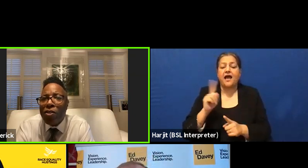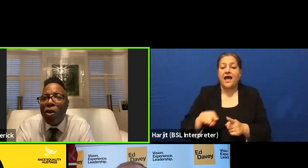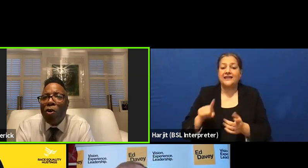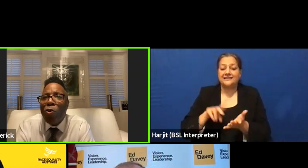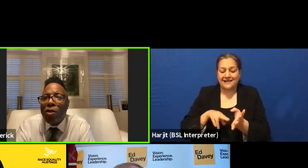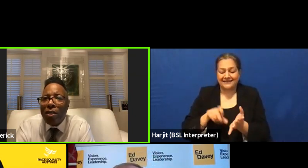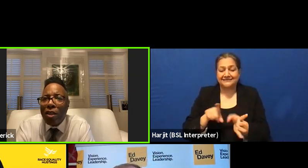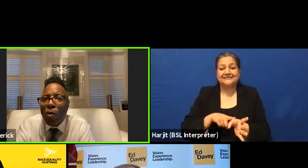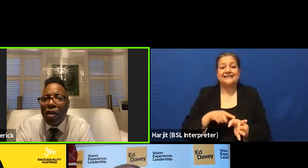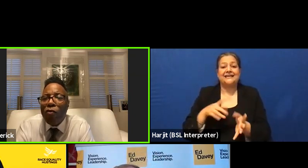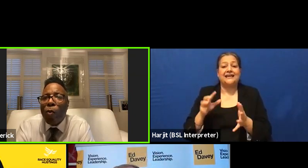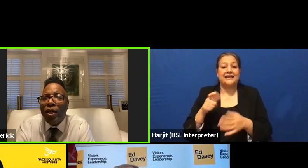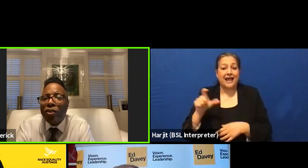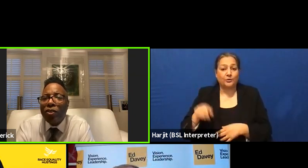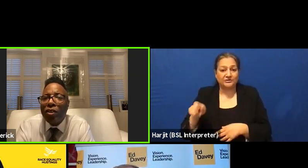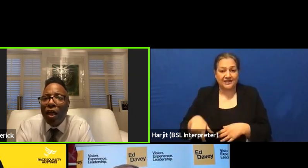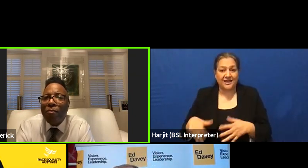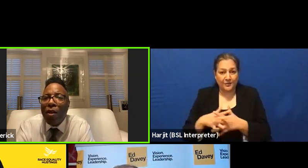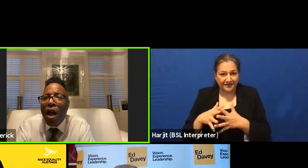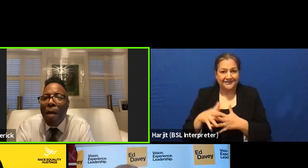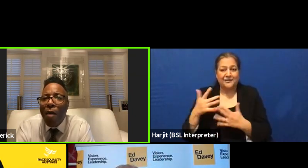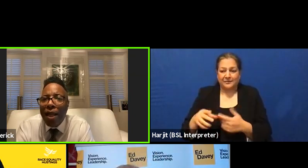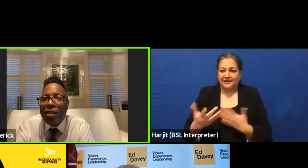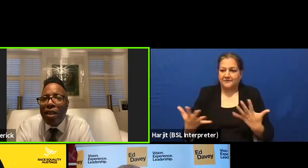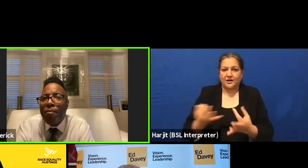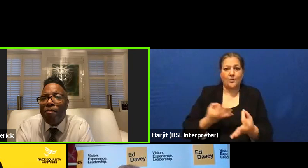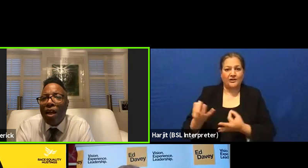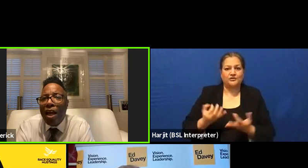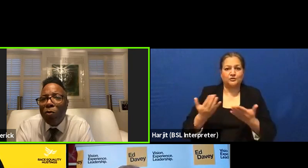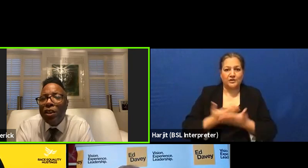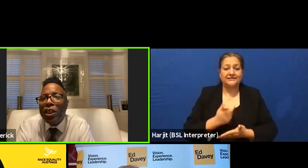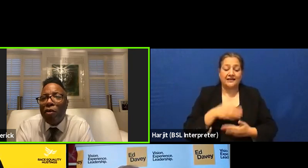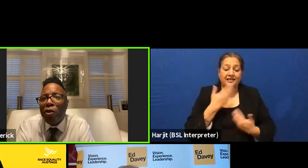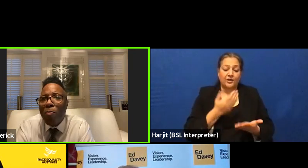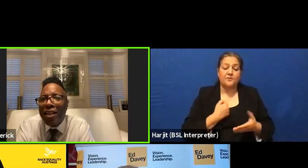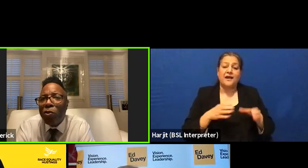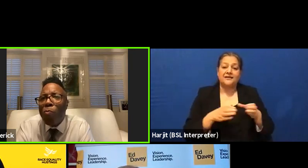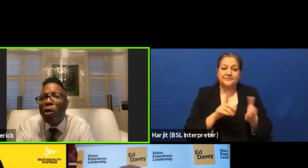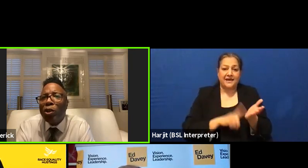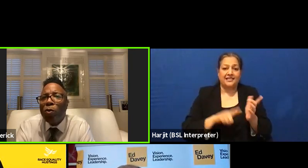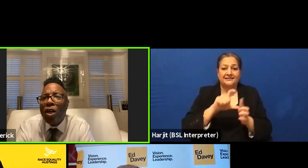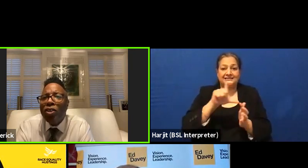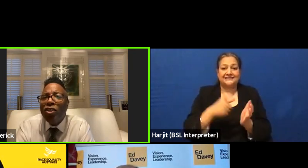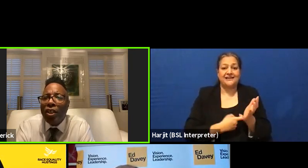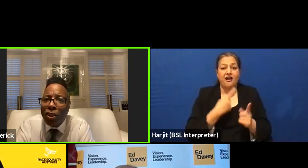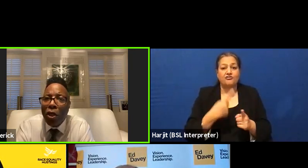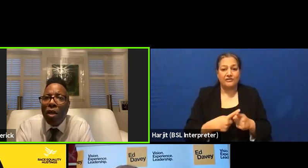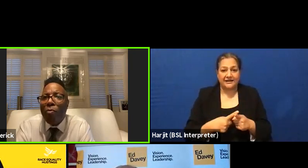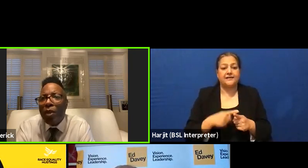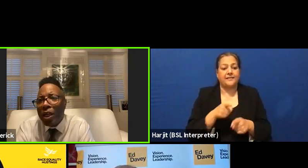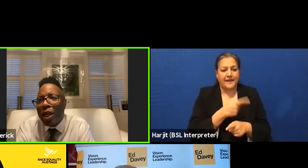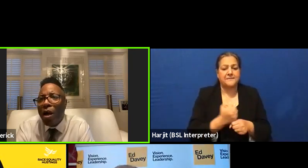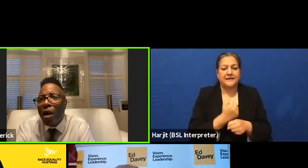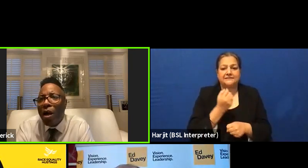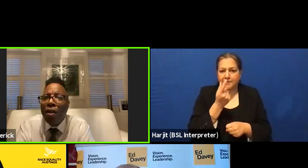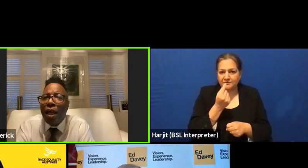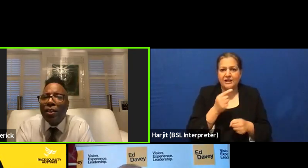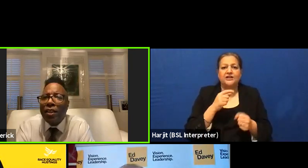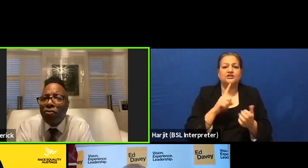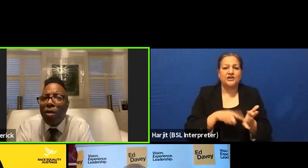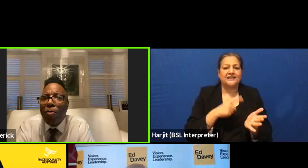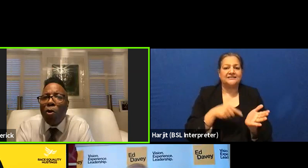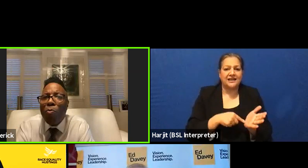Hawkins, who submitted quite a few questions tonight, and my team at LDCRE, who makes it all possible. Janice Turner, Rabina Khan,